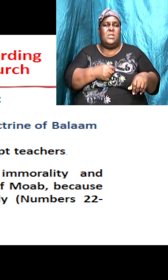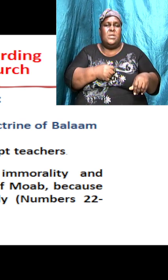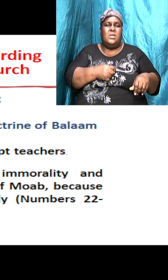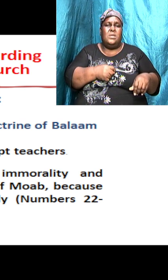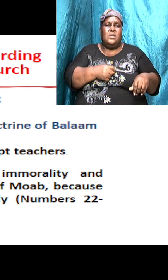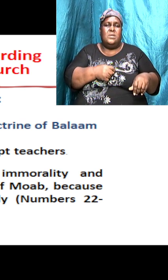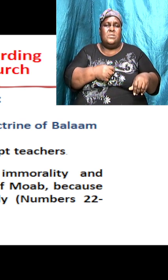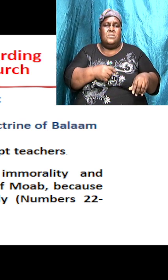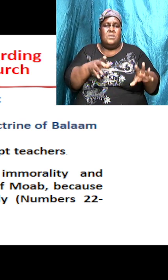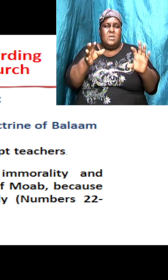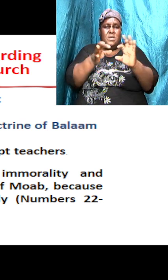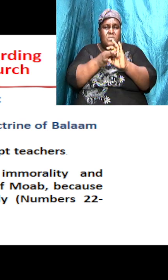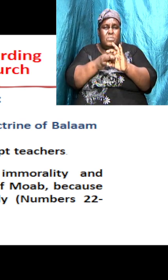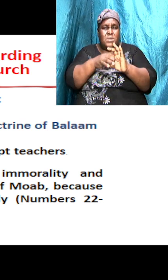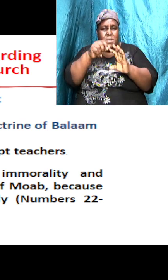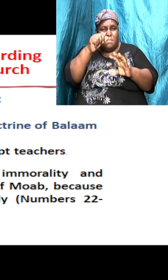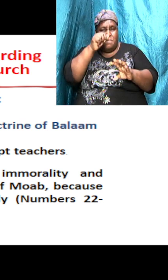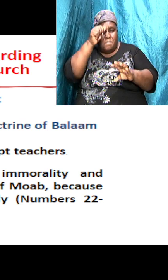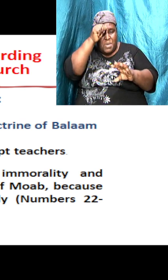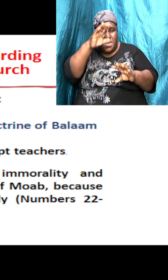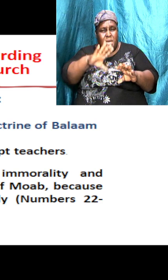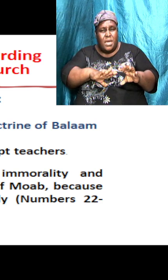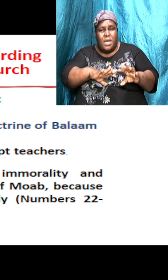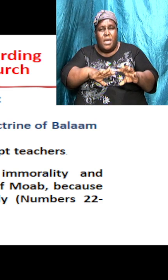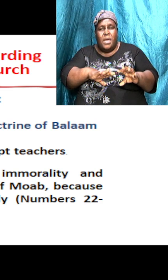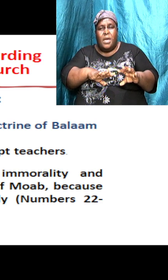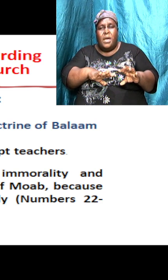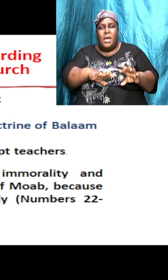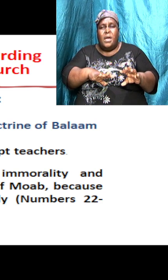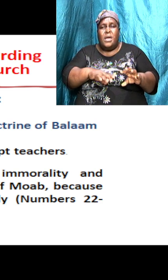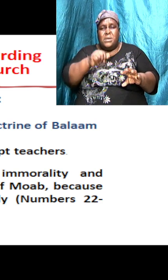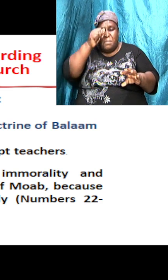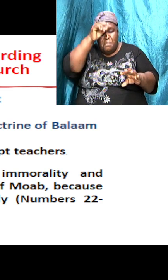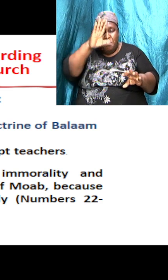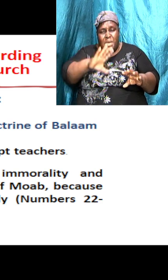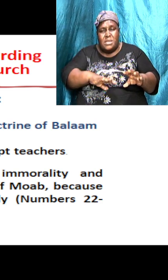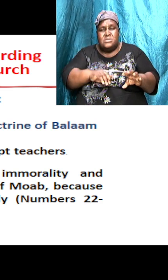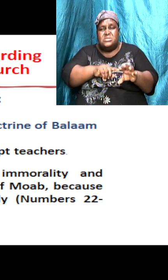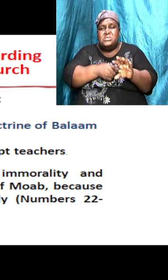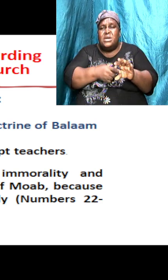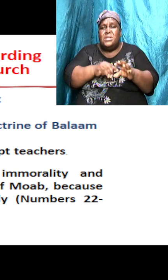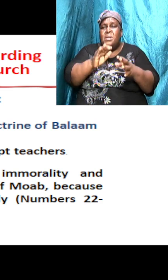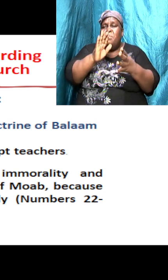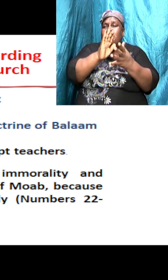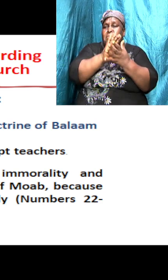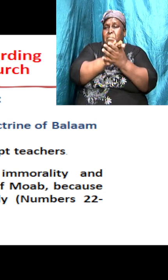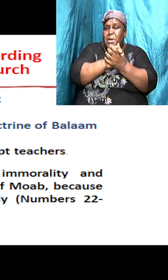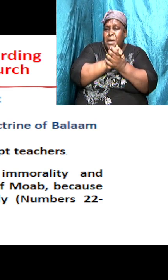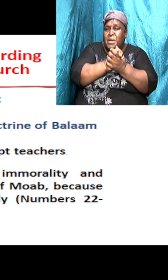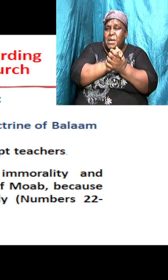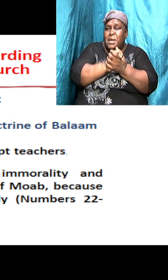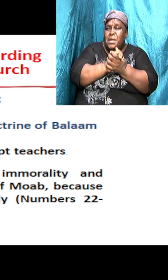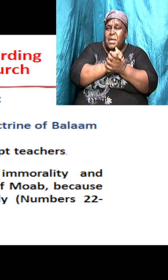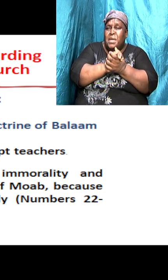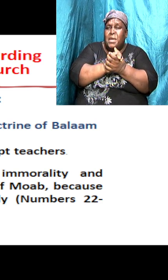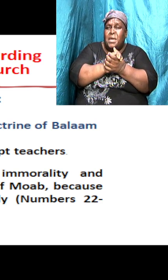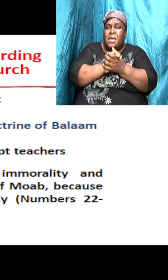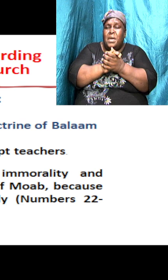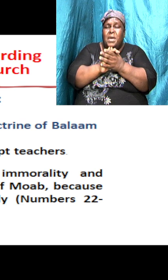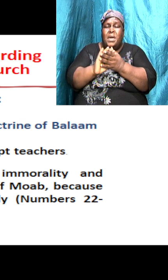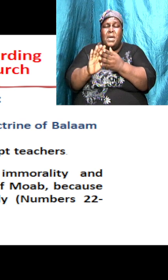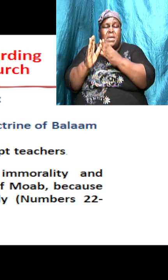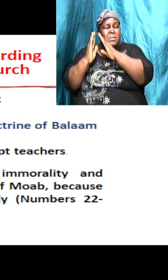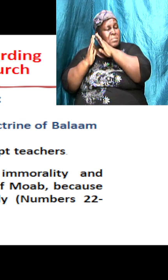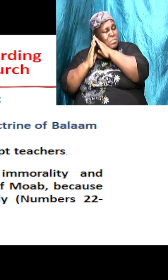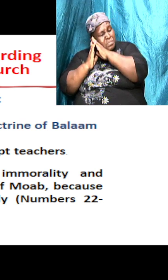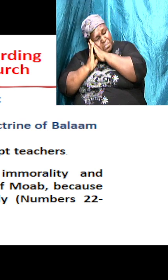long, the men started to marry, and some of them weren't even married, and they started to sleep with the ladies from Moab